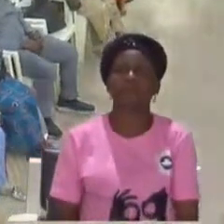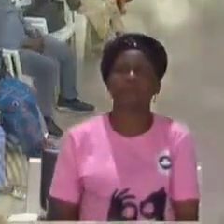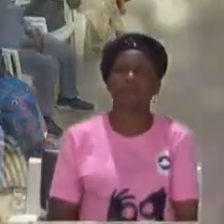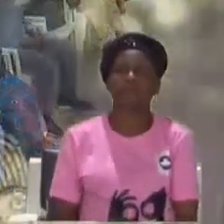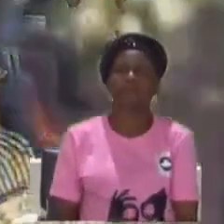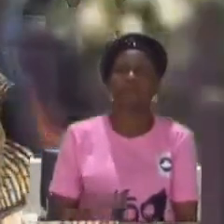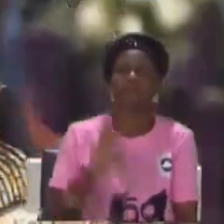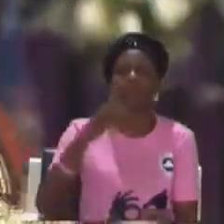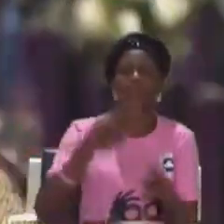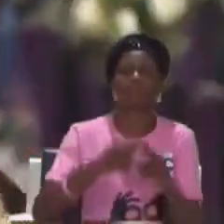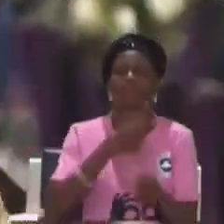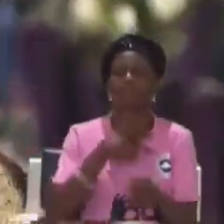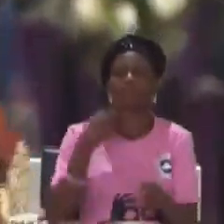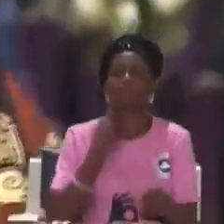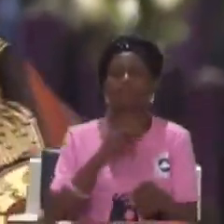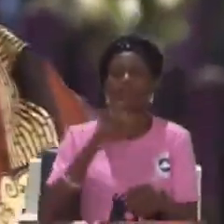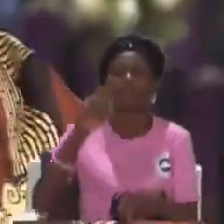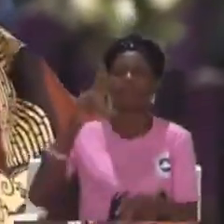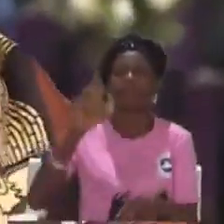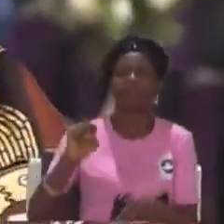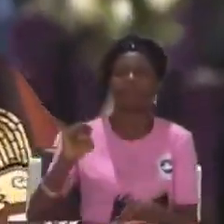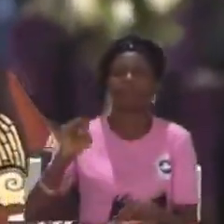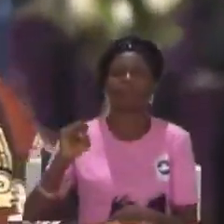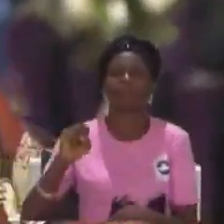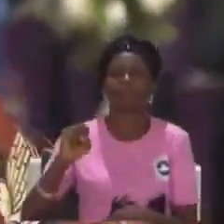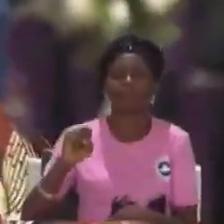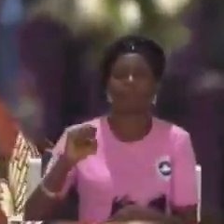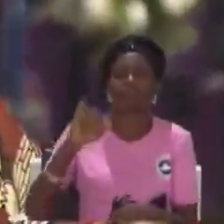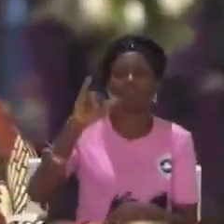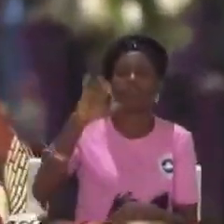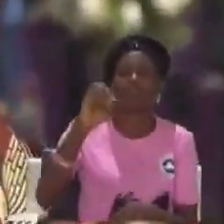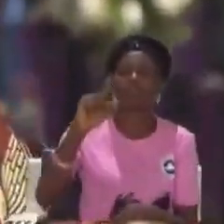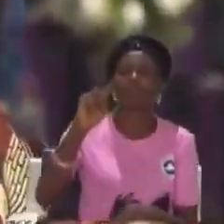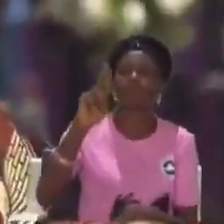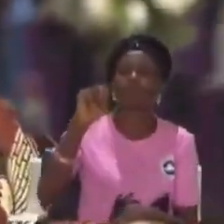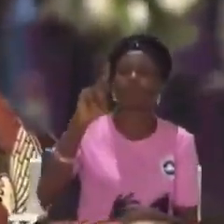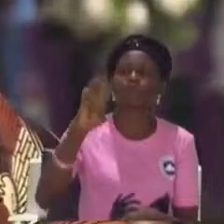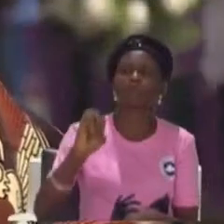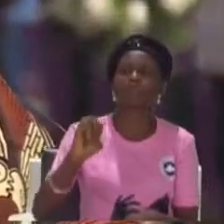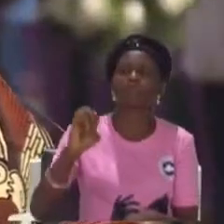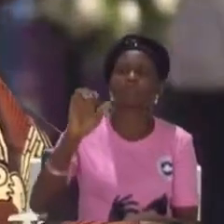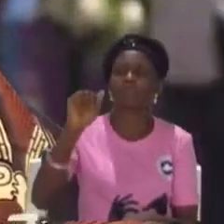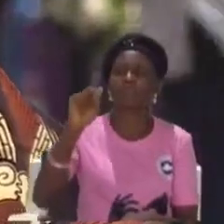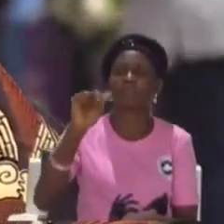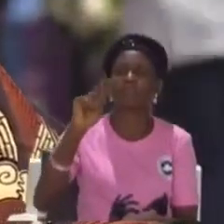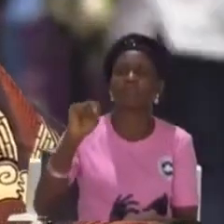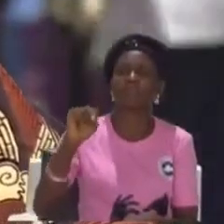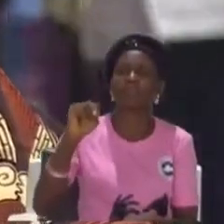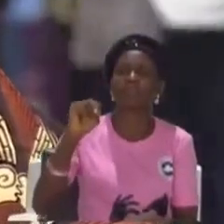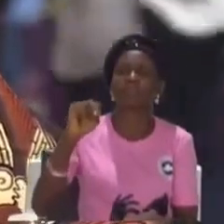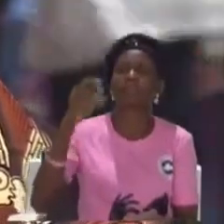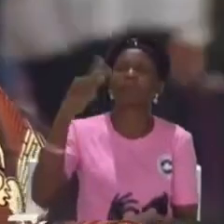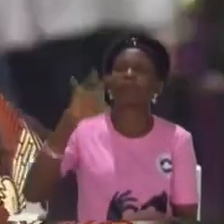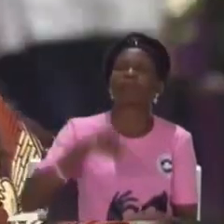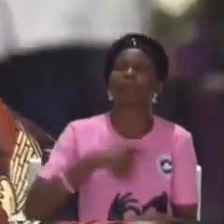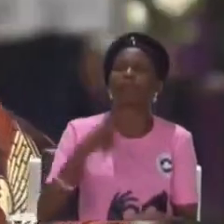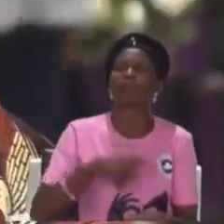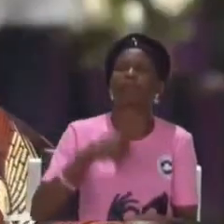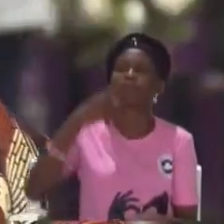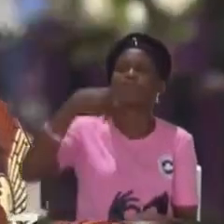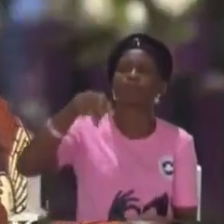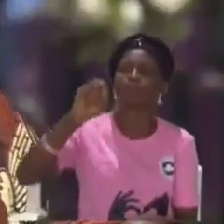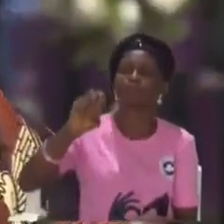My name is Pastor Mrs. Yetunde Akintelo of Lagos Province